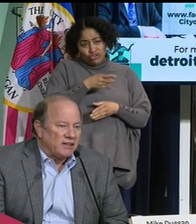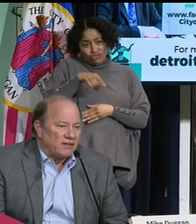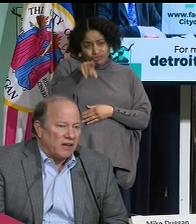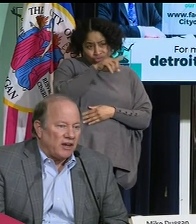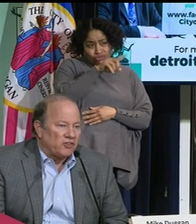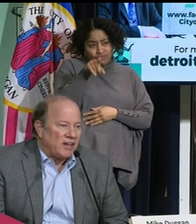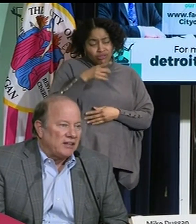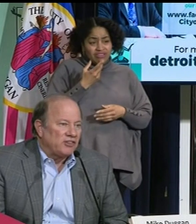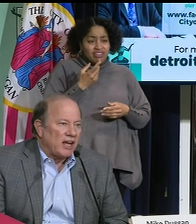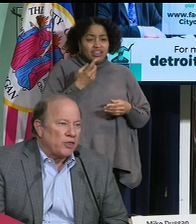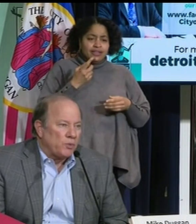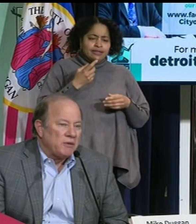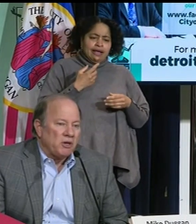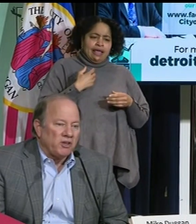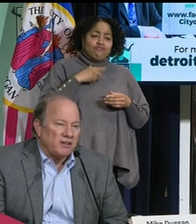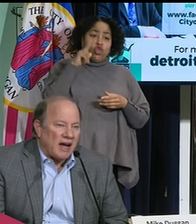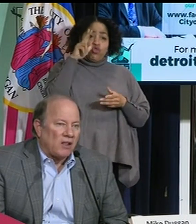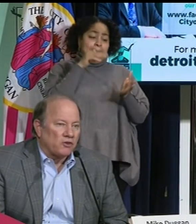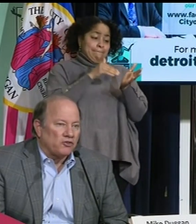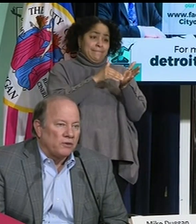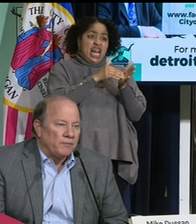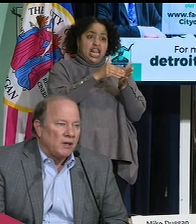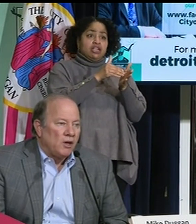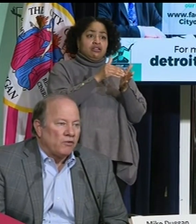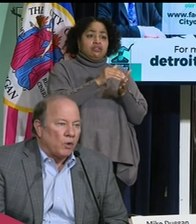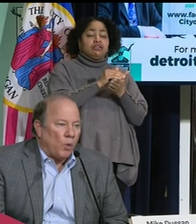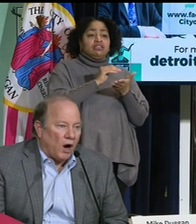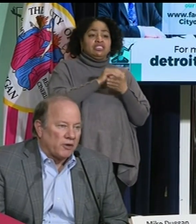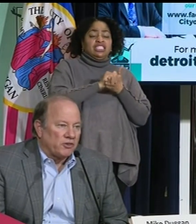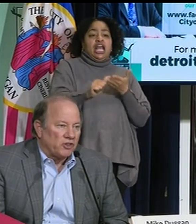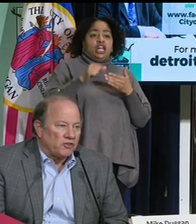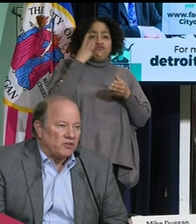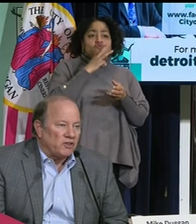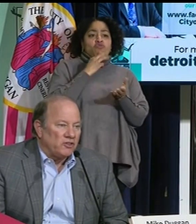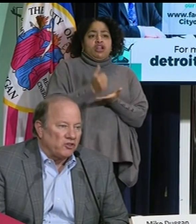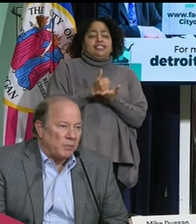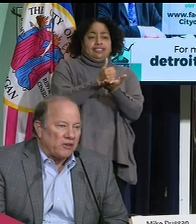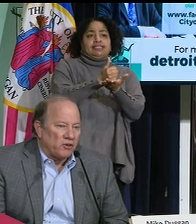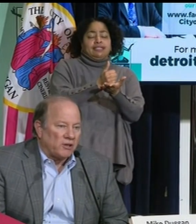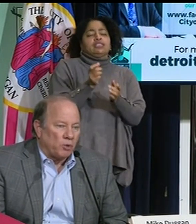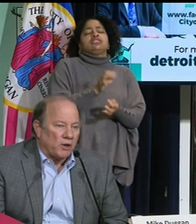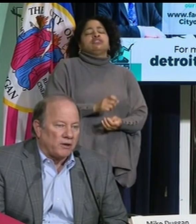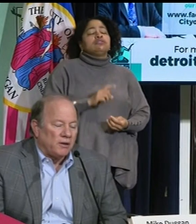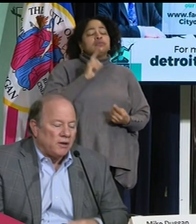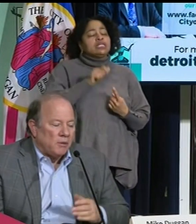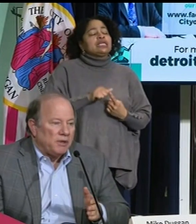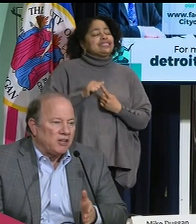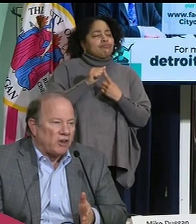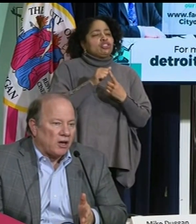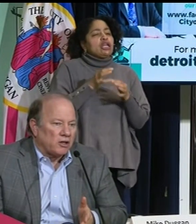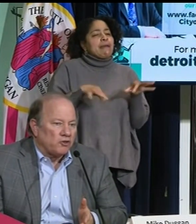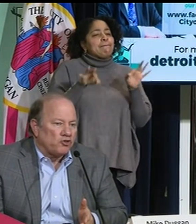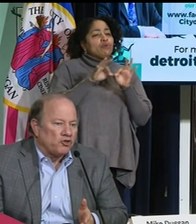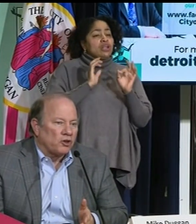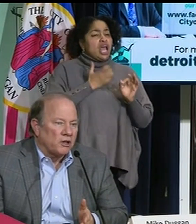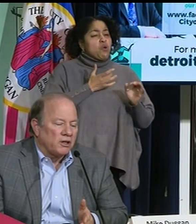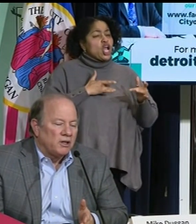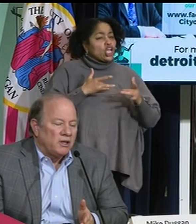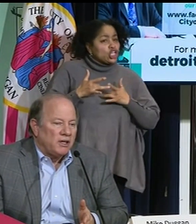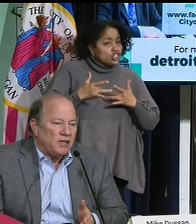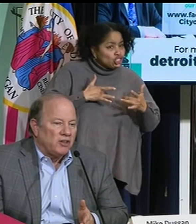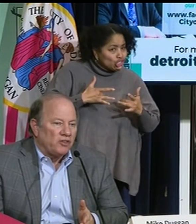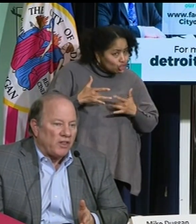fact that they are setting aside $3 million for water assistance is especially important. Because our